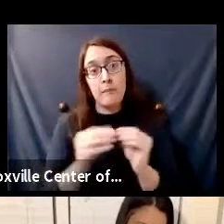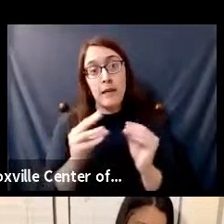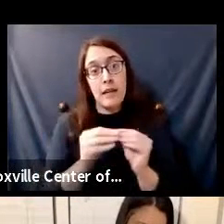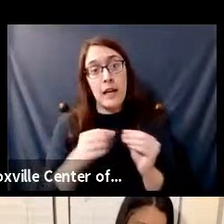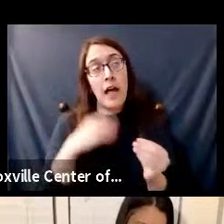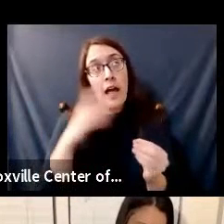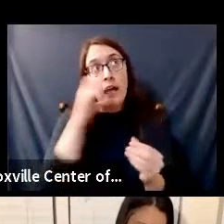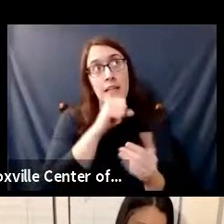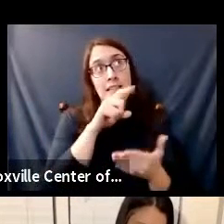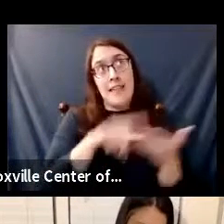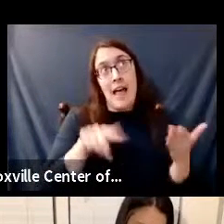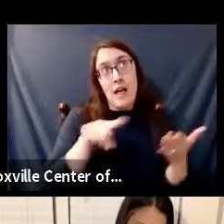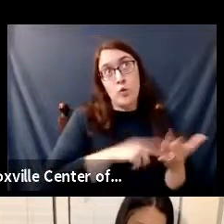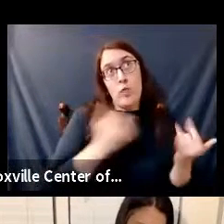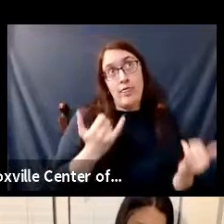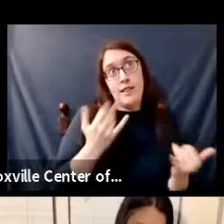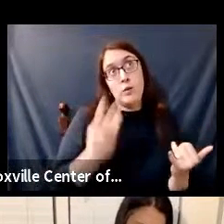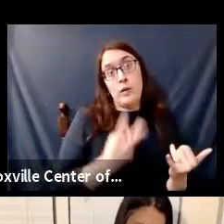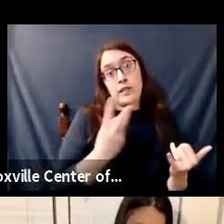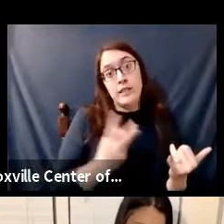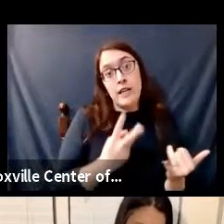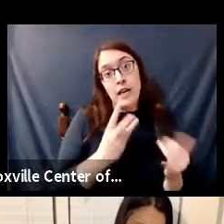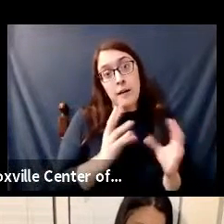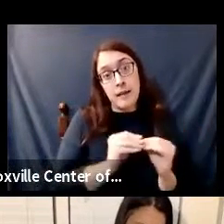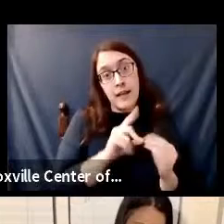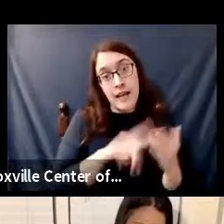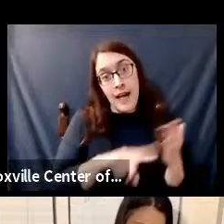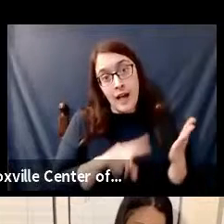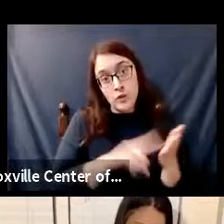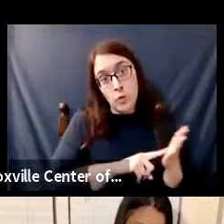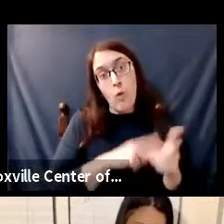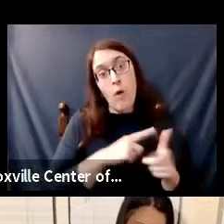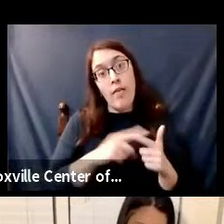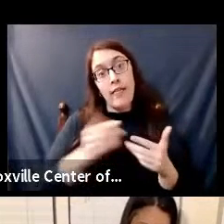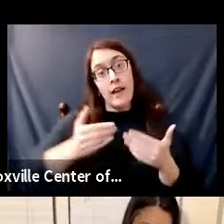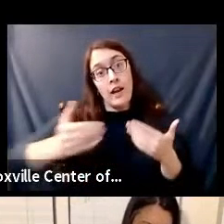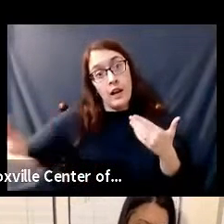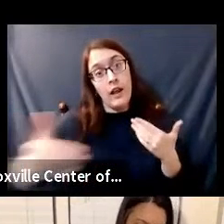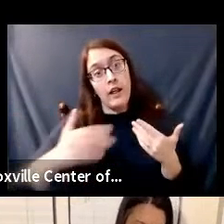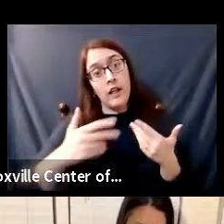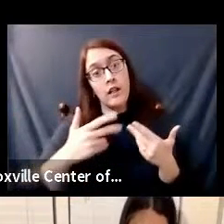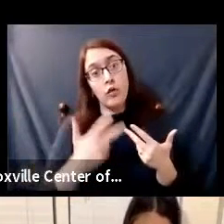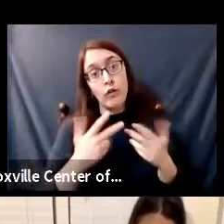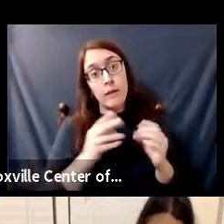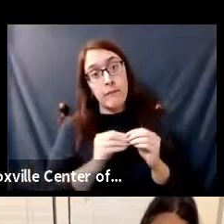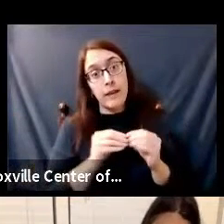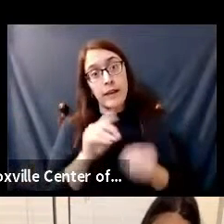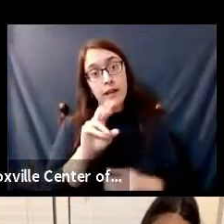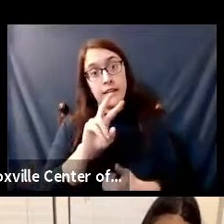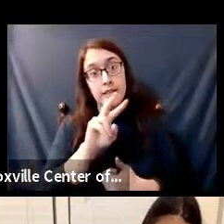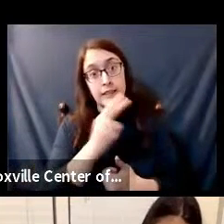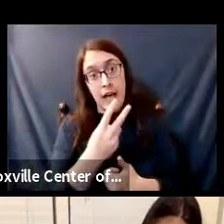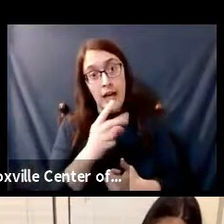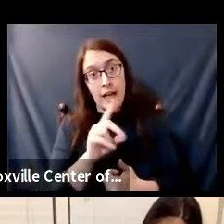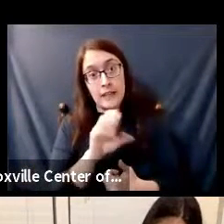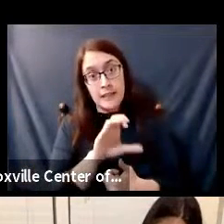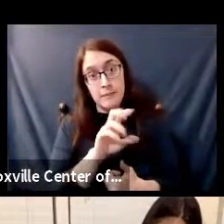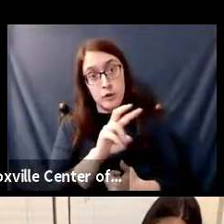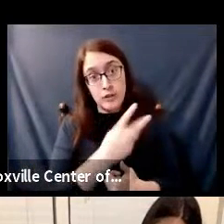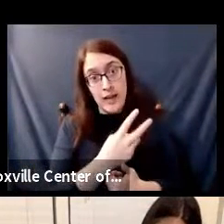cancel the meeting this Wednesday. And then have our next 3 meetings December 2nd, 16th, and